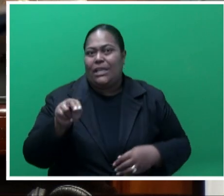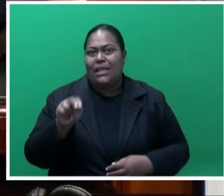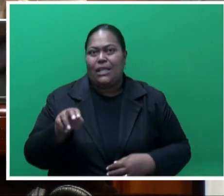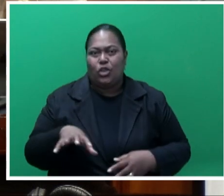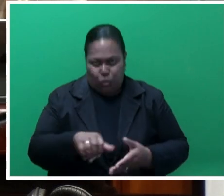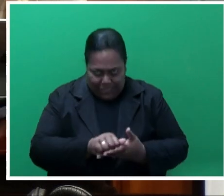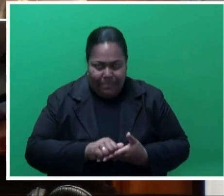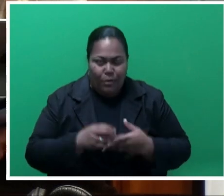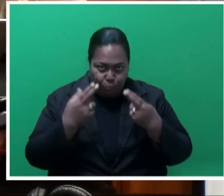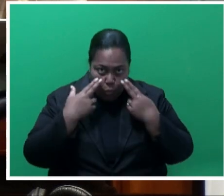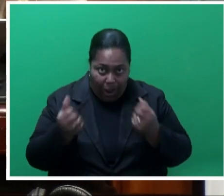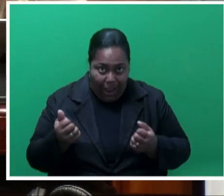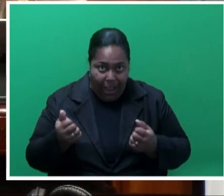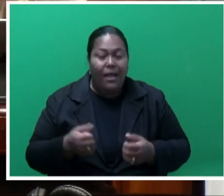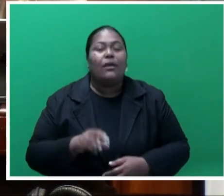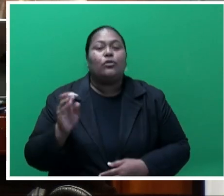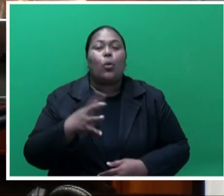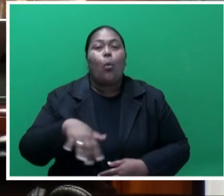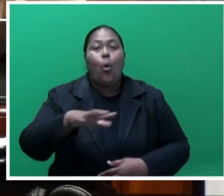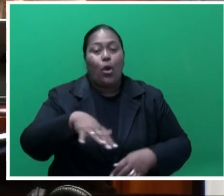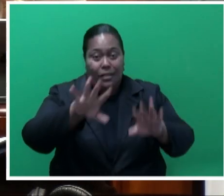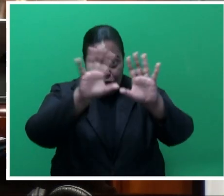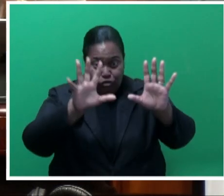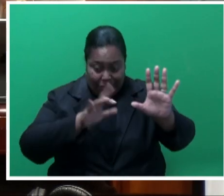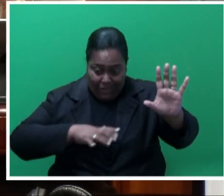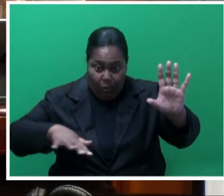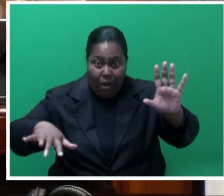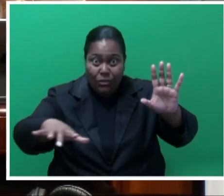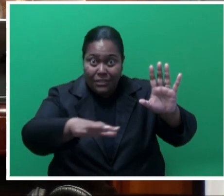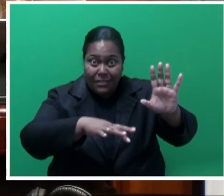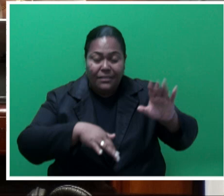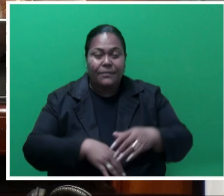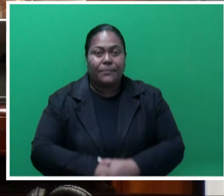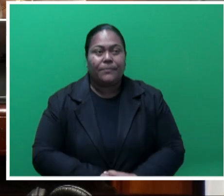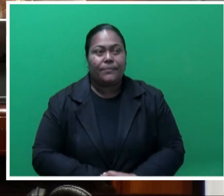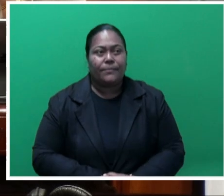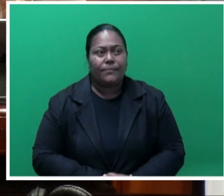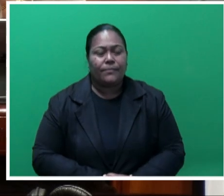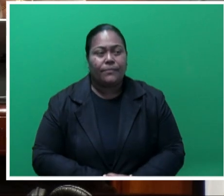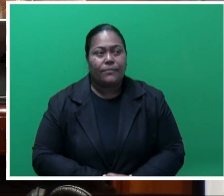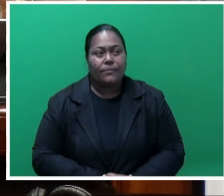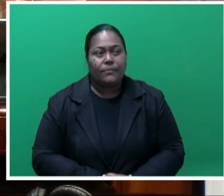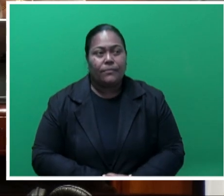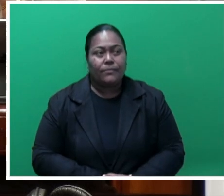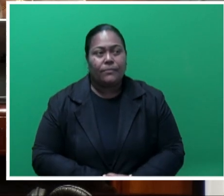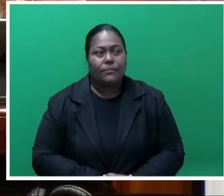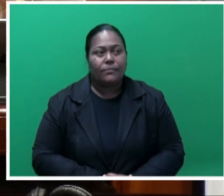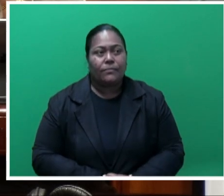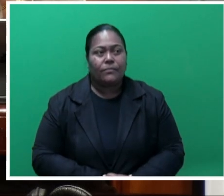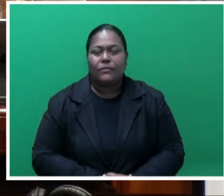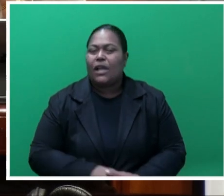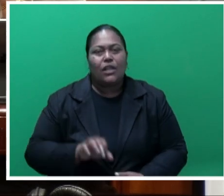all standing trees around it are not felled and they are therefore not